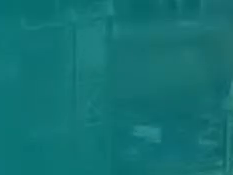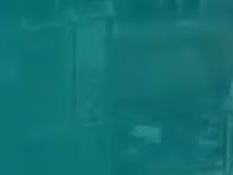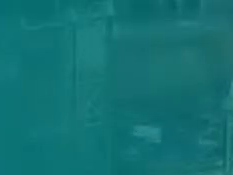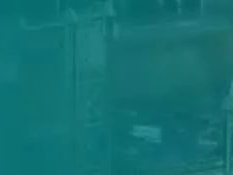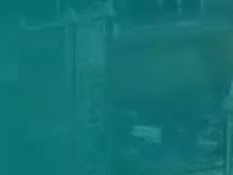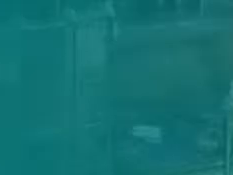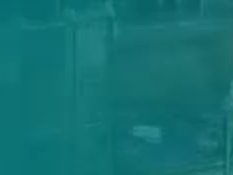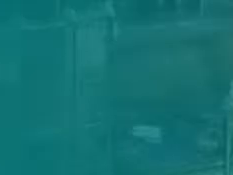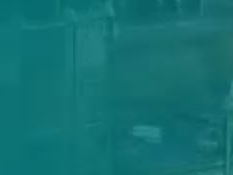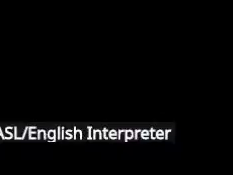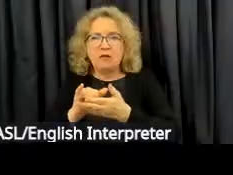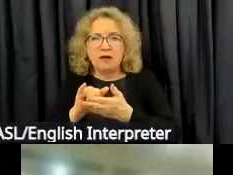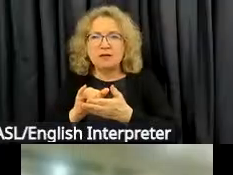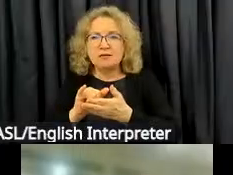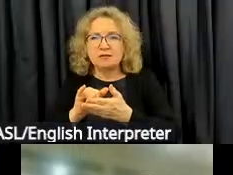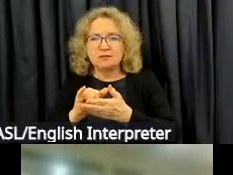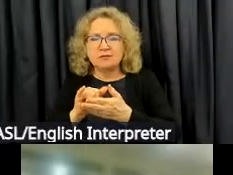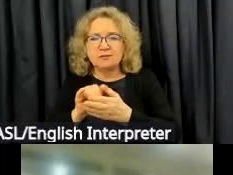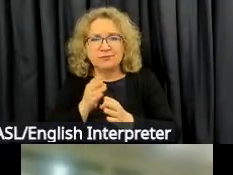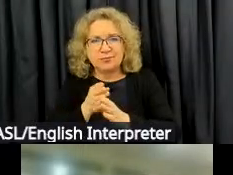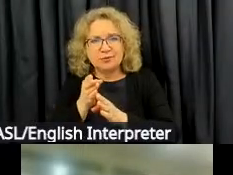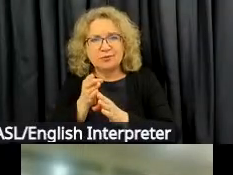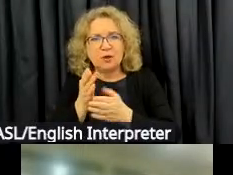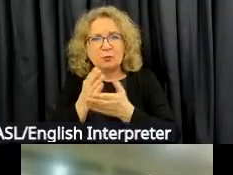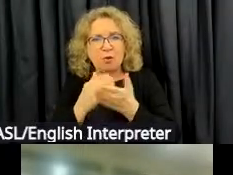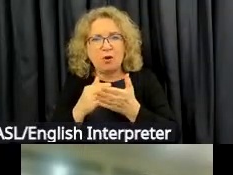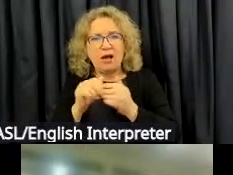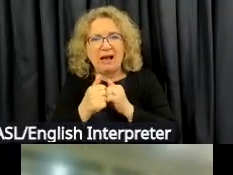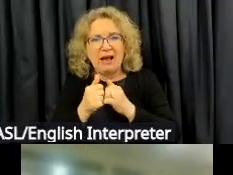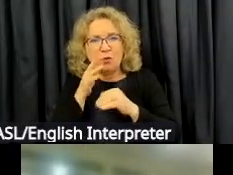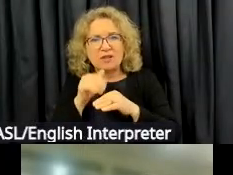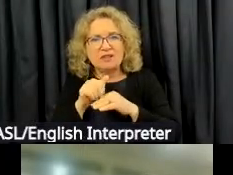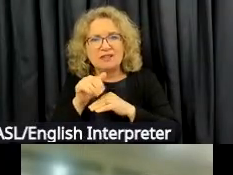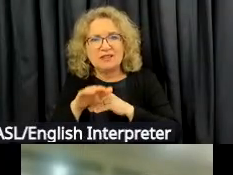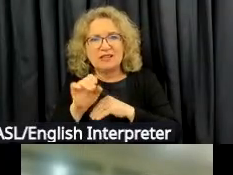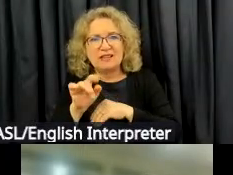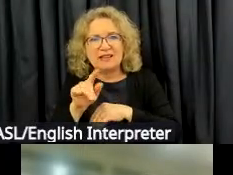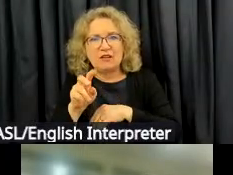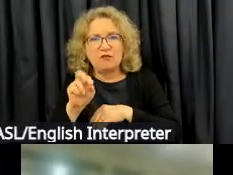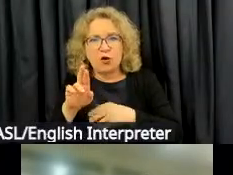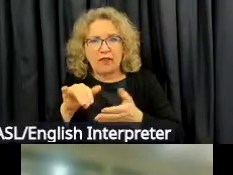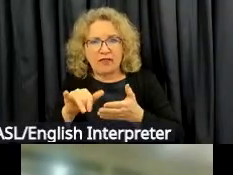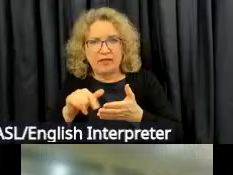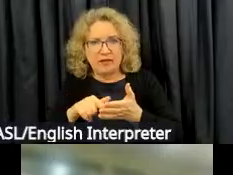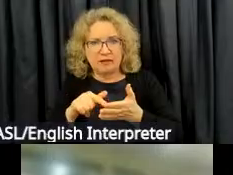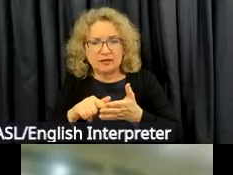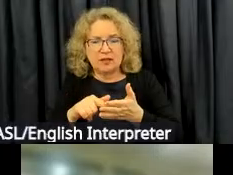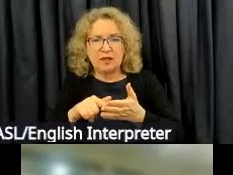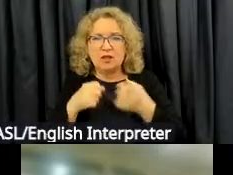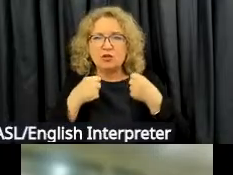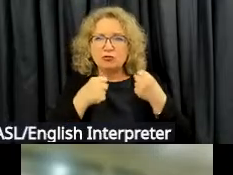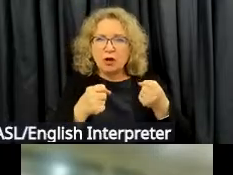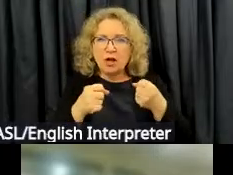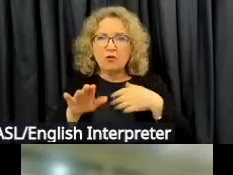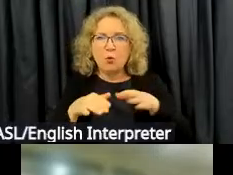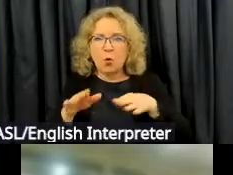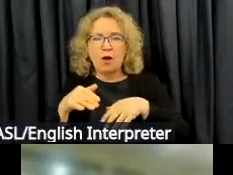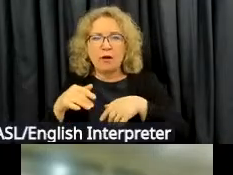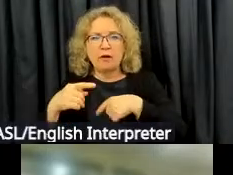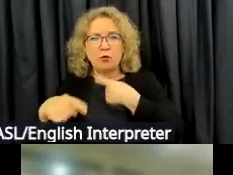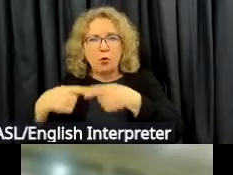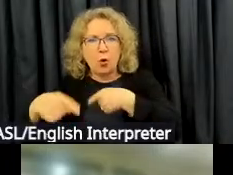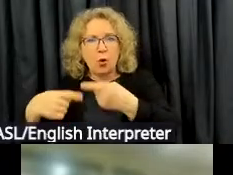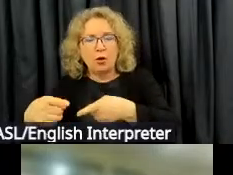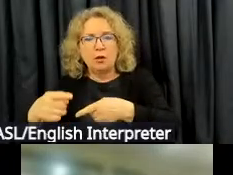so walkers and rollers and transit riders and highway users and trucks, that's all part of moving this